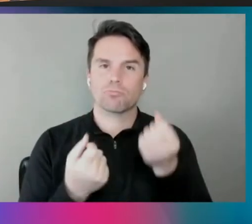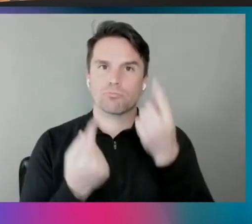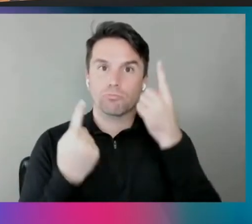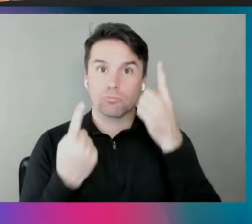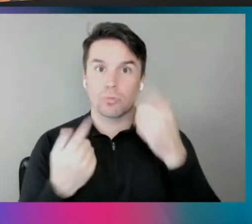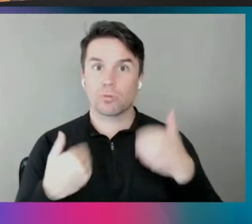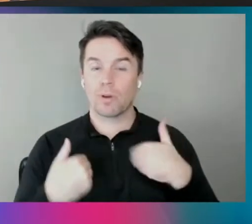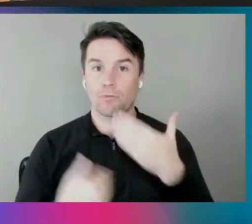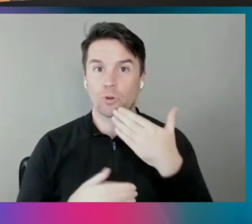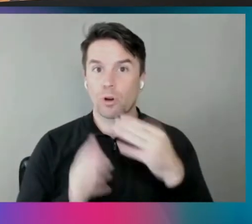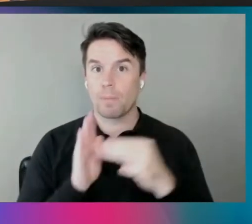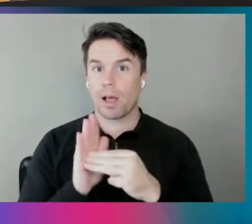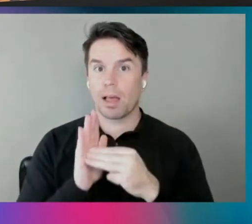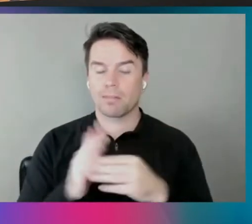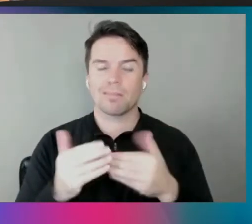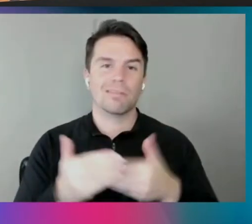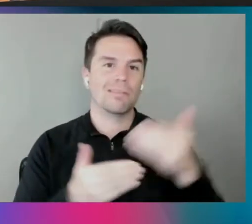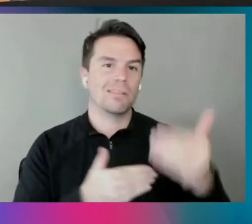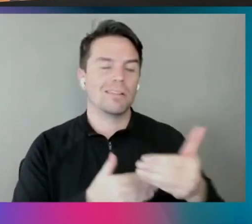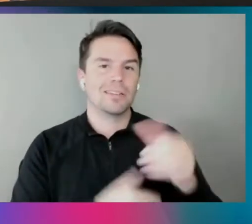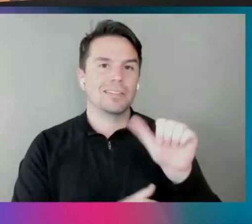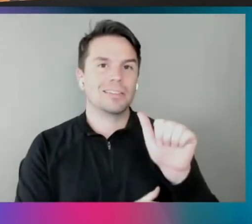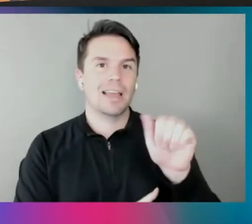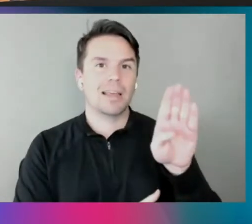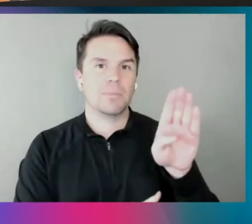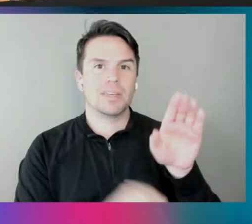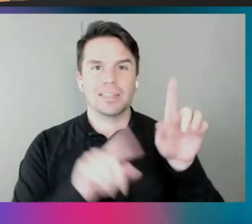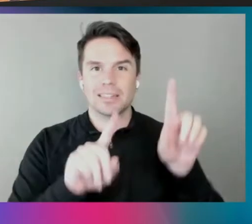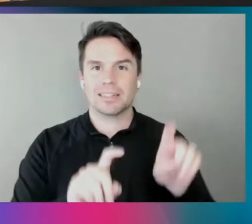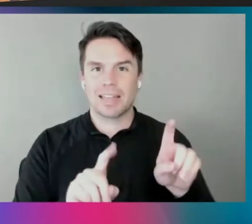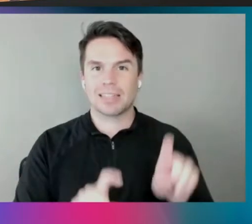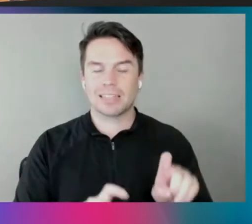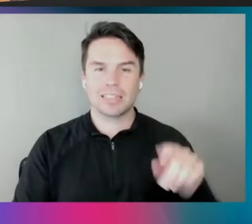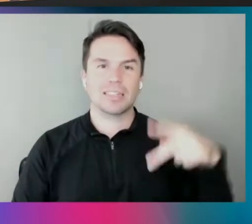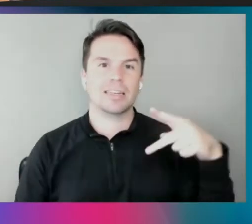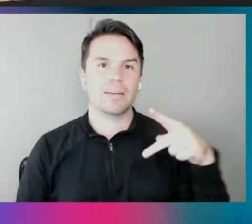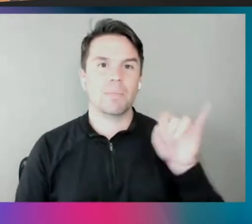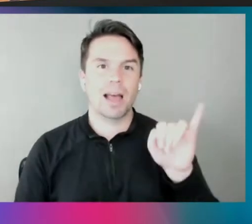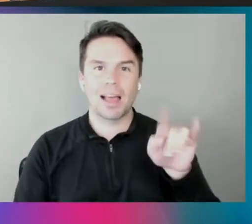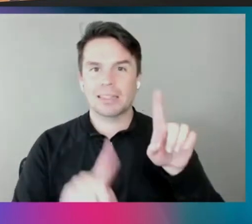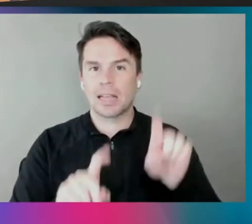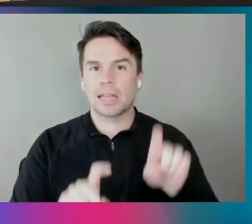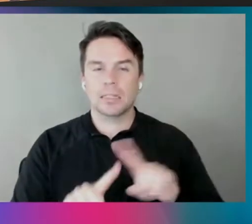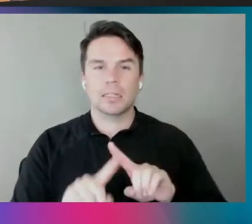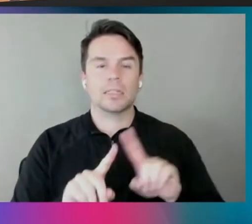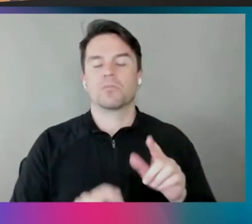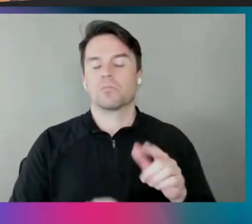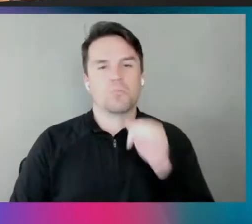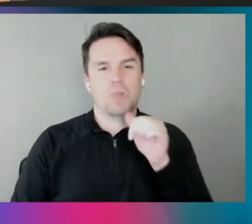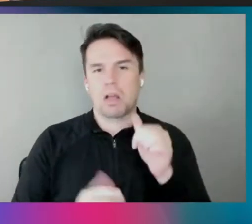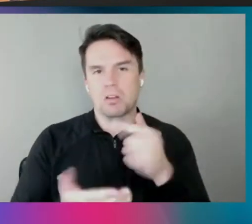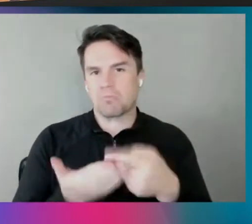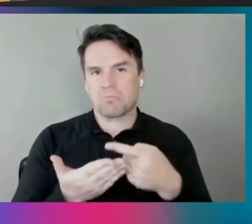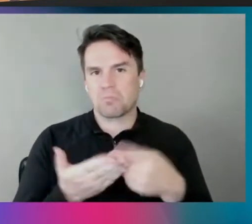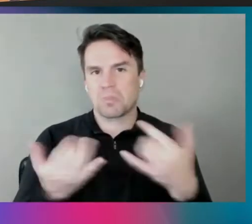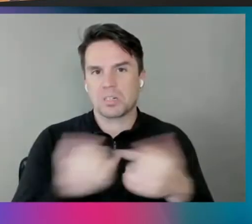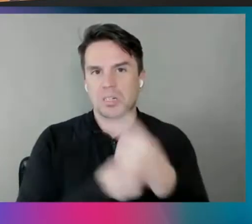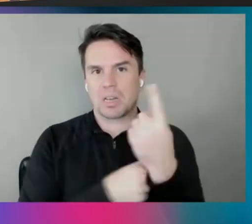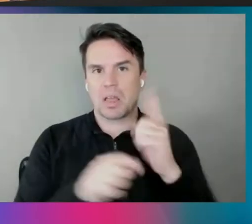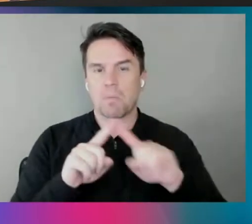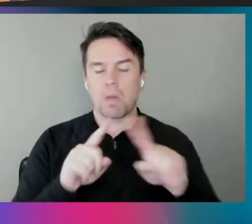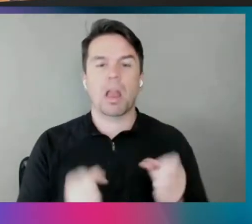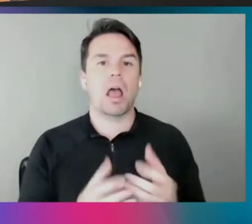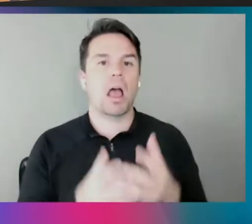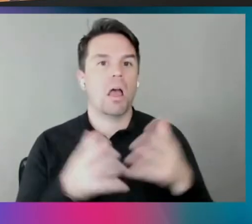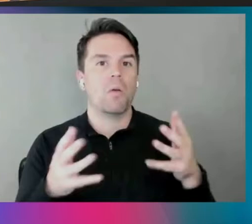testing and live testing. We won't get into that today, but this is how much did it improve, how much of your catalog is